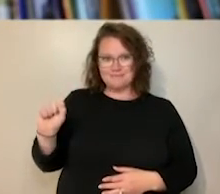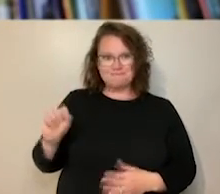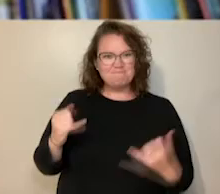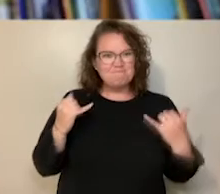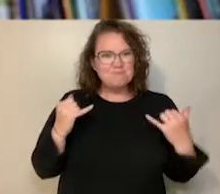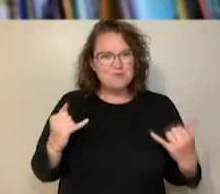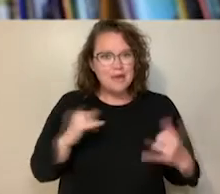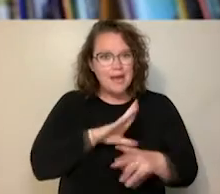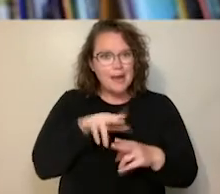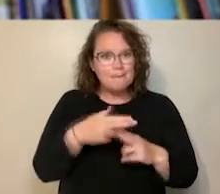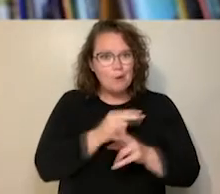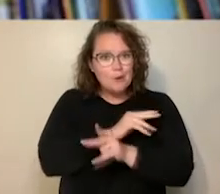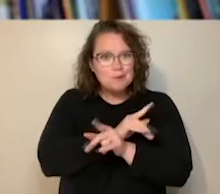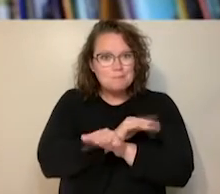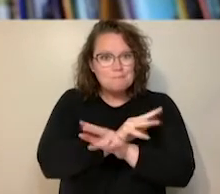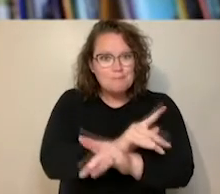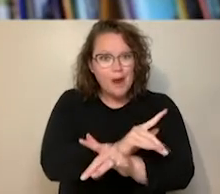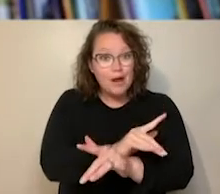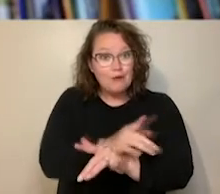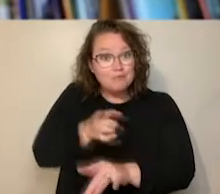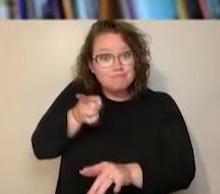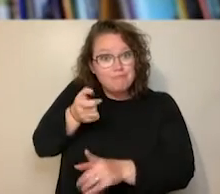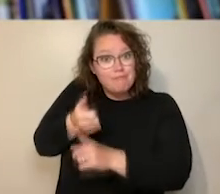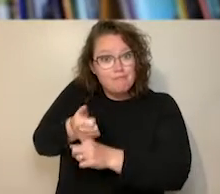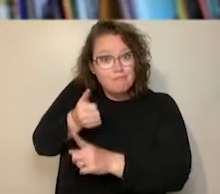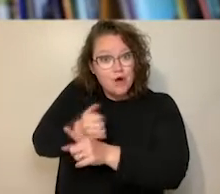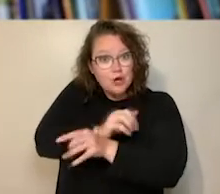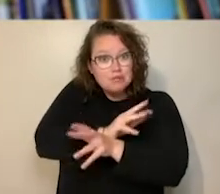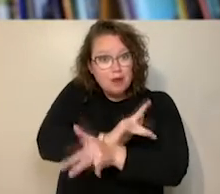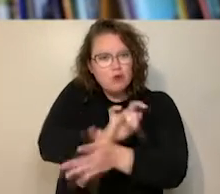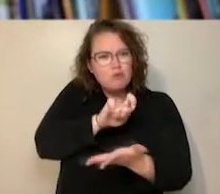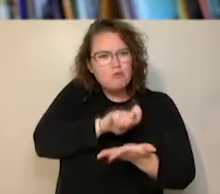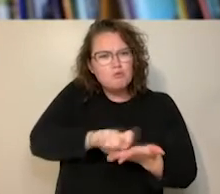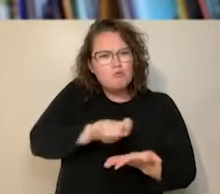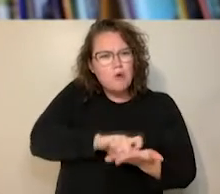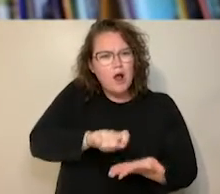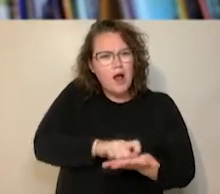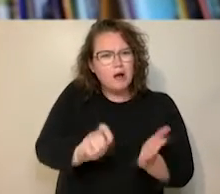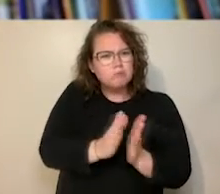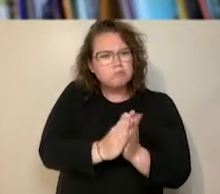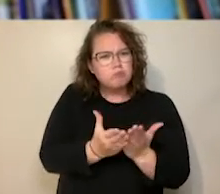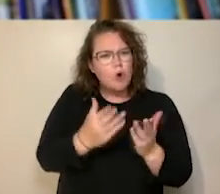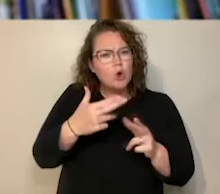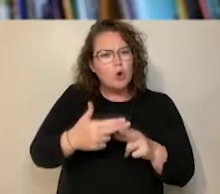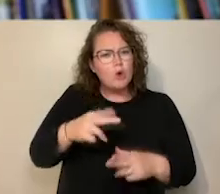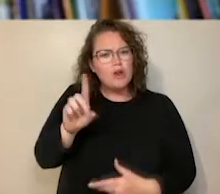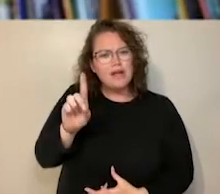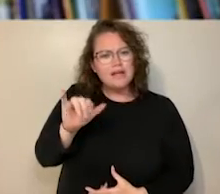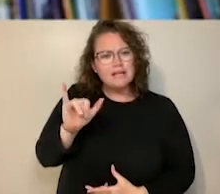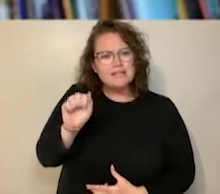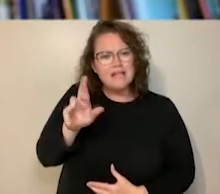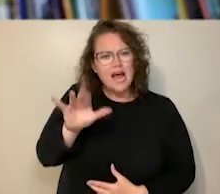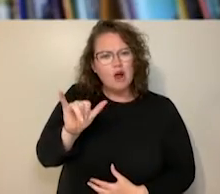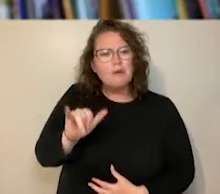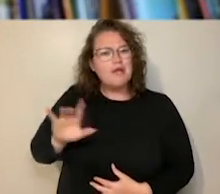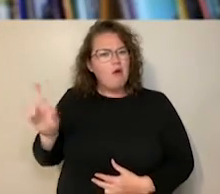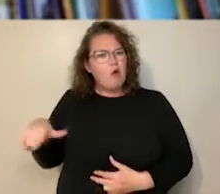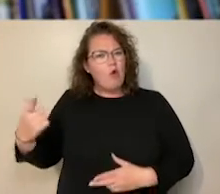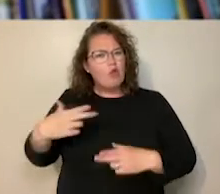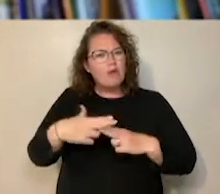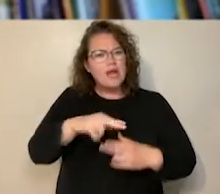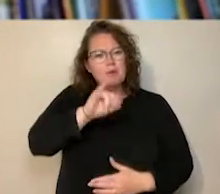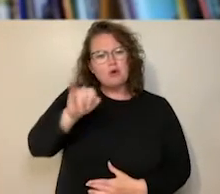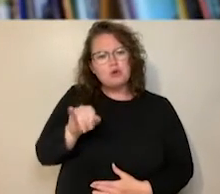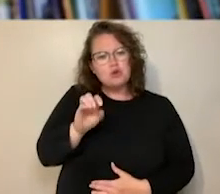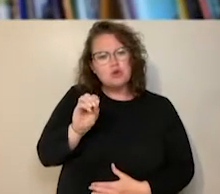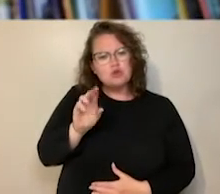everything down in a diary. Maybe you've heard of a diary before, or maybe you've heard it called a journal. At school, you might have a journal where you write things down for